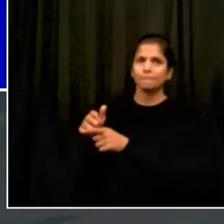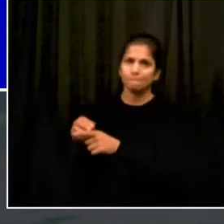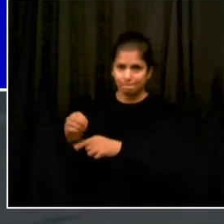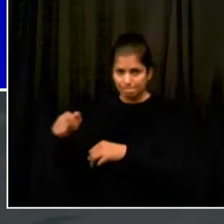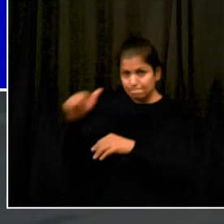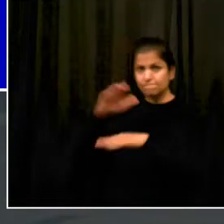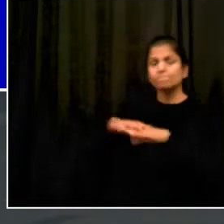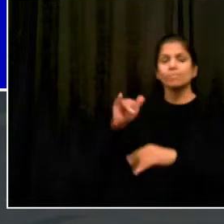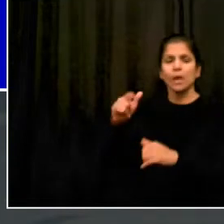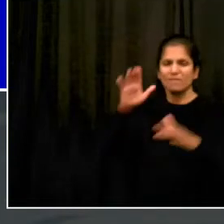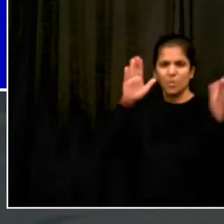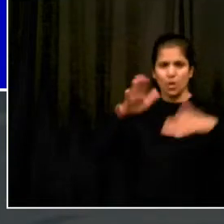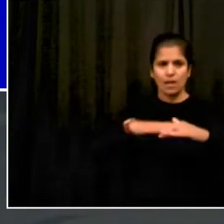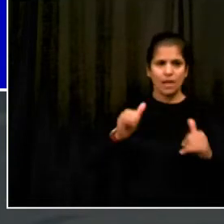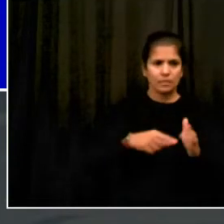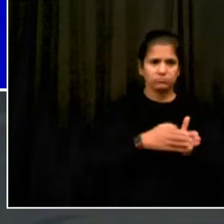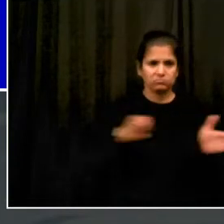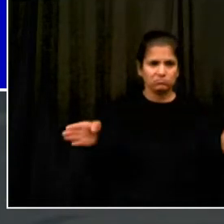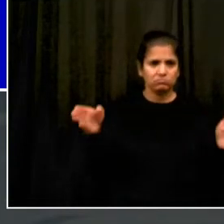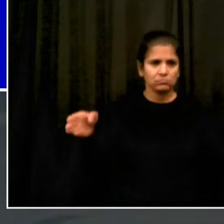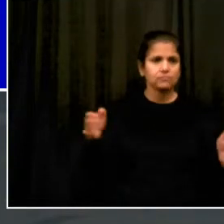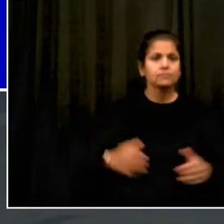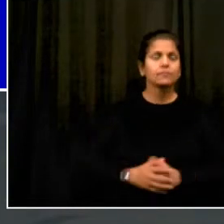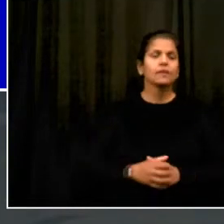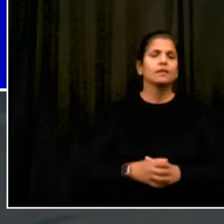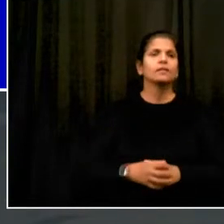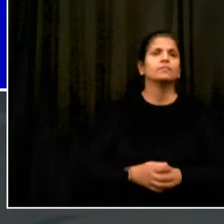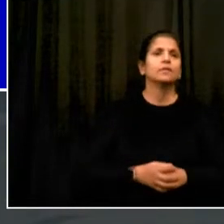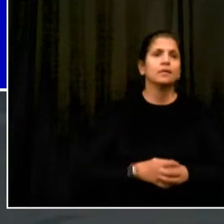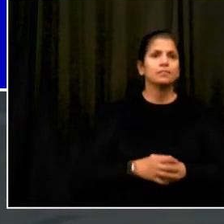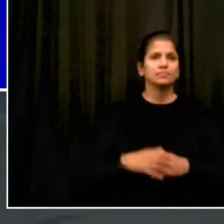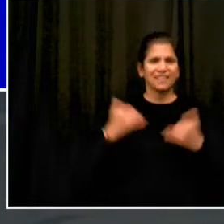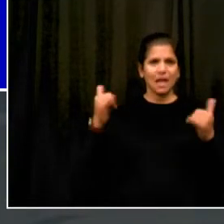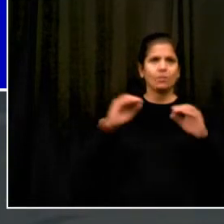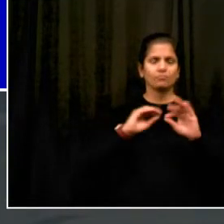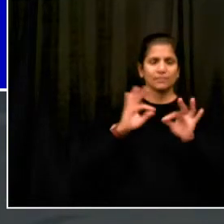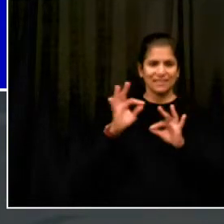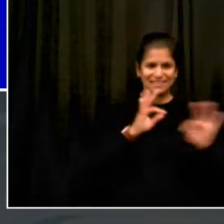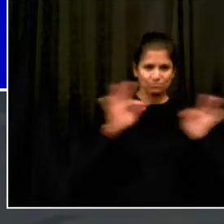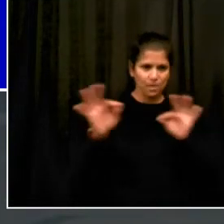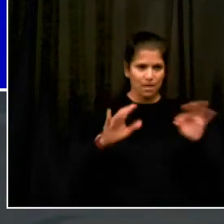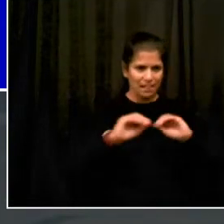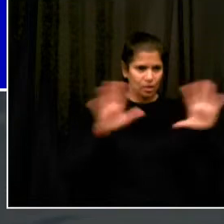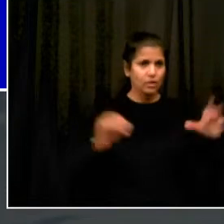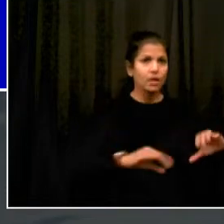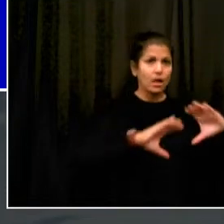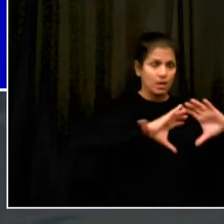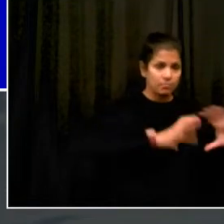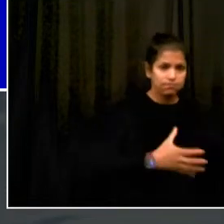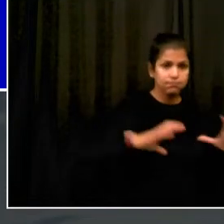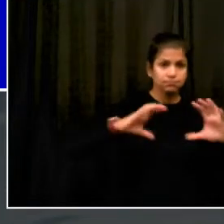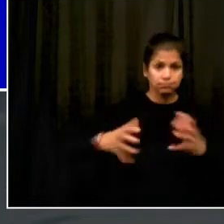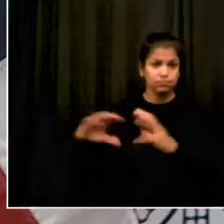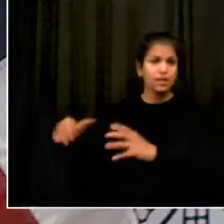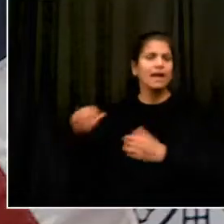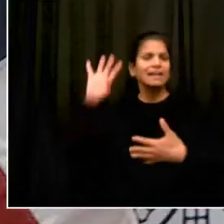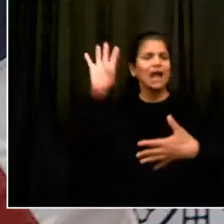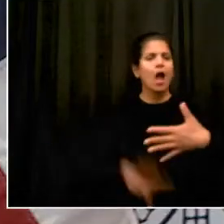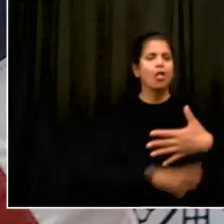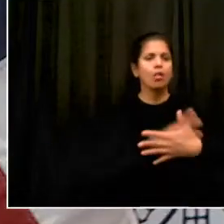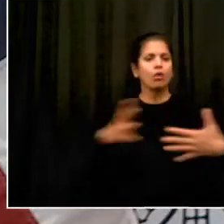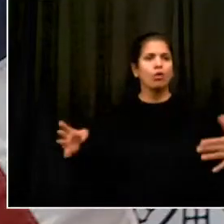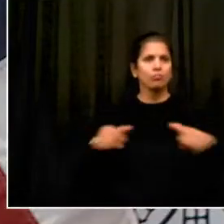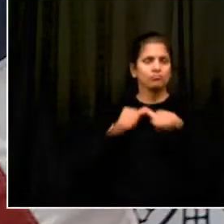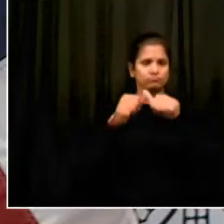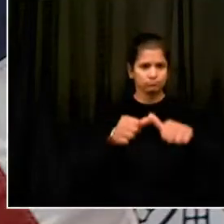city. Those levels we're going to address in the future of middle school and high school, but we're not ready for those yet. That's just the plain truth.